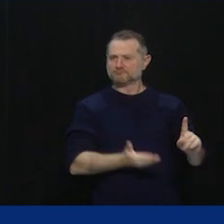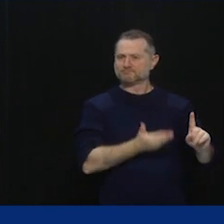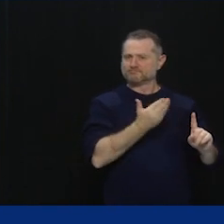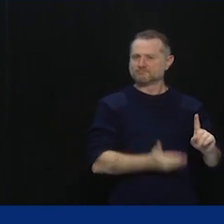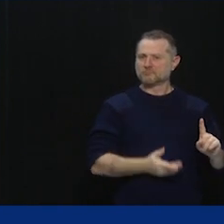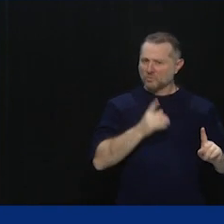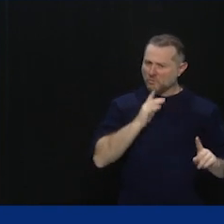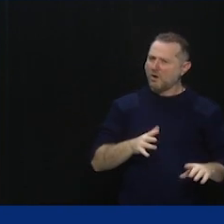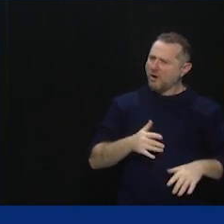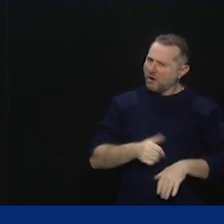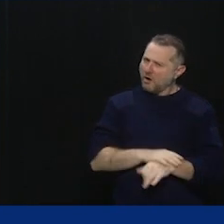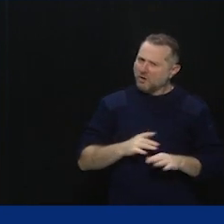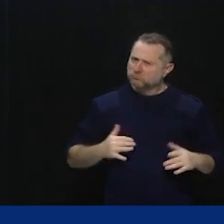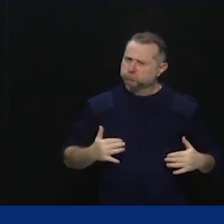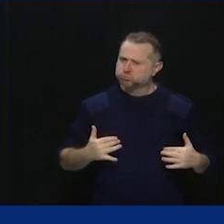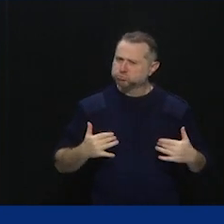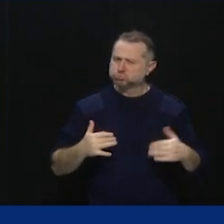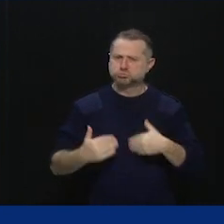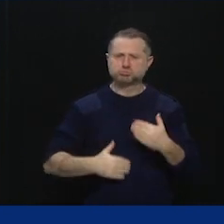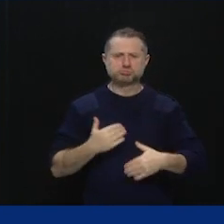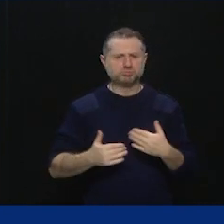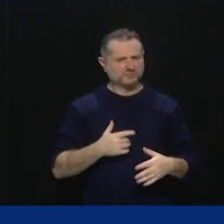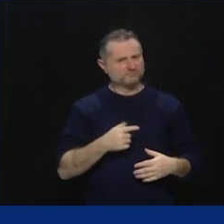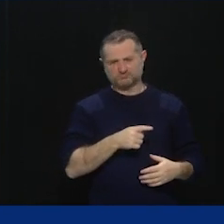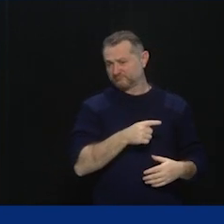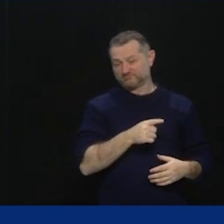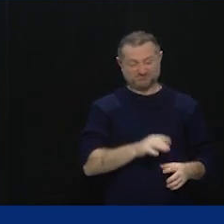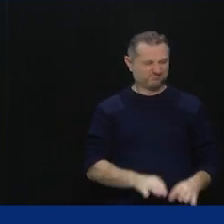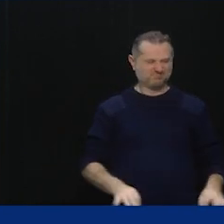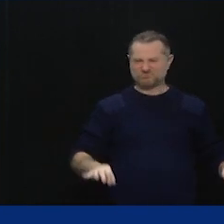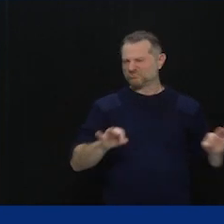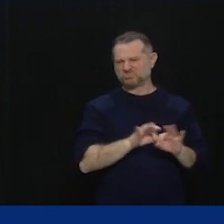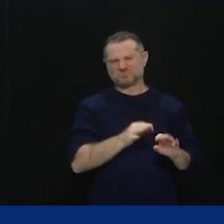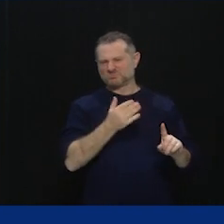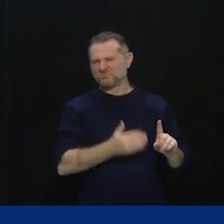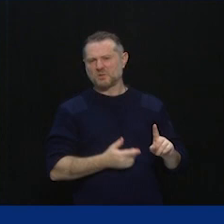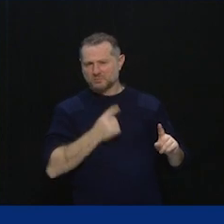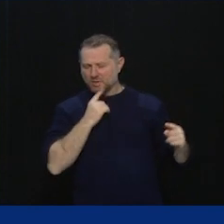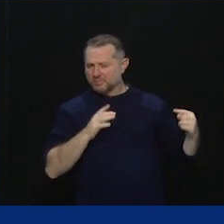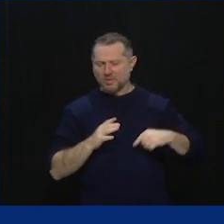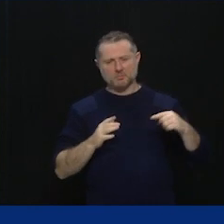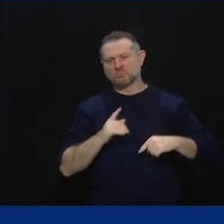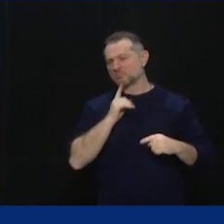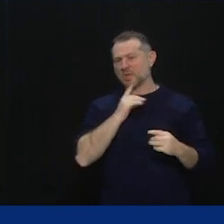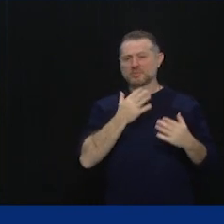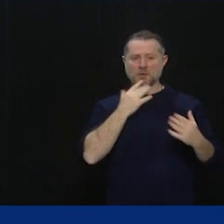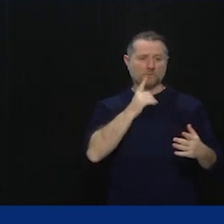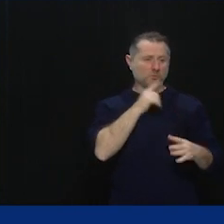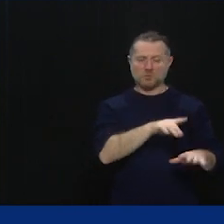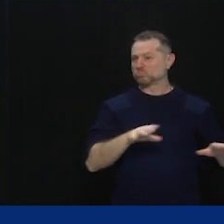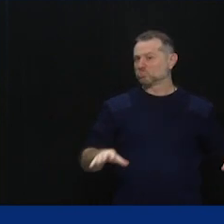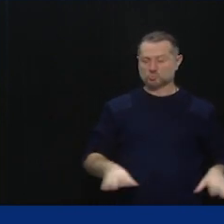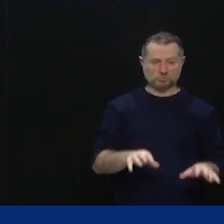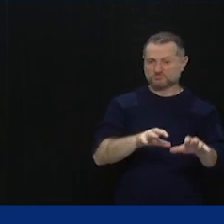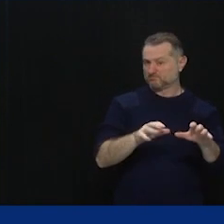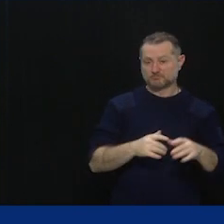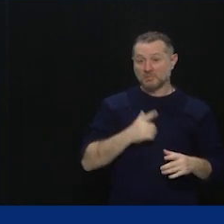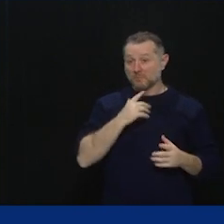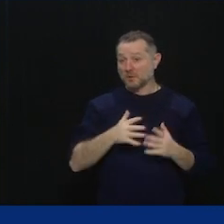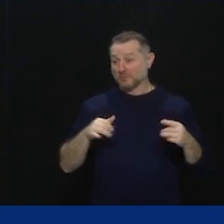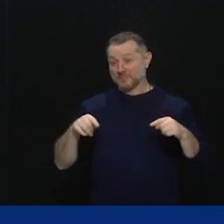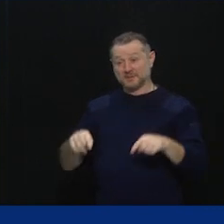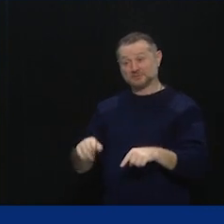in it, and we thank you for being here today and for all that you've done for this and for everything else on Long Island, the economic development that you've spurred. It's obvious